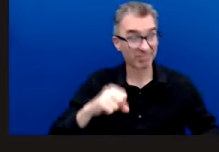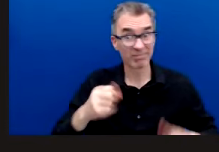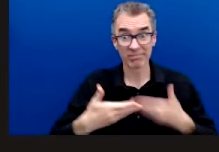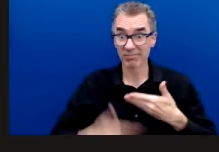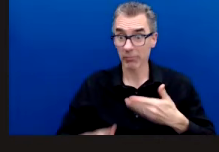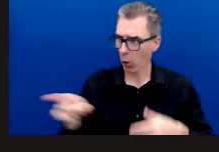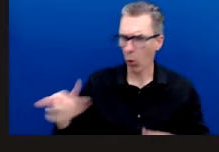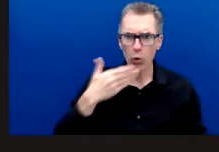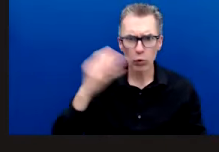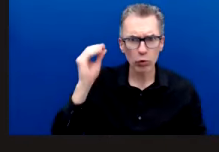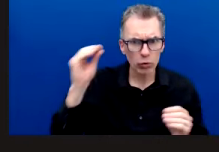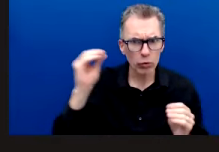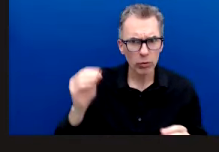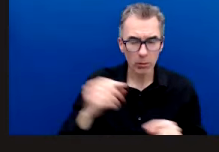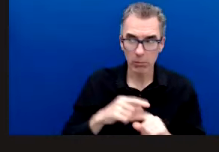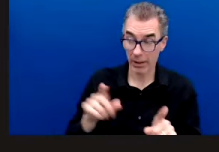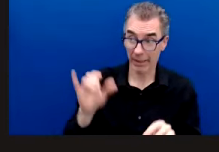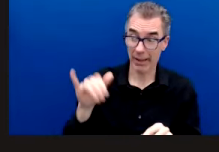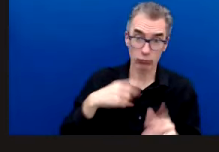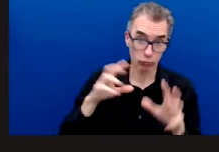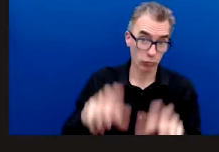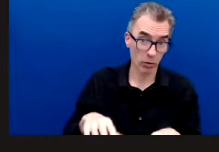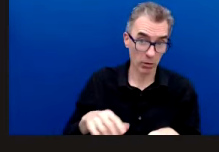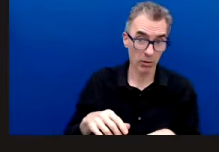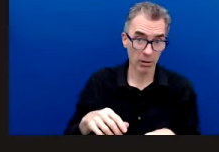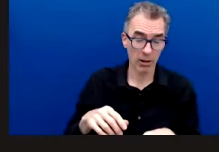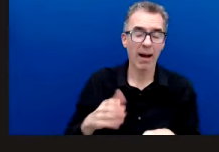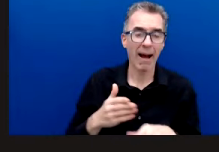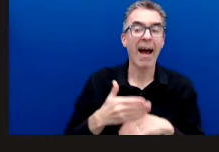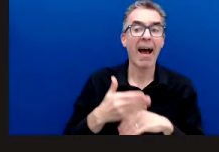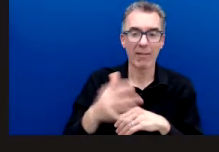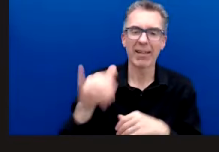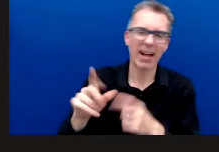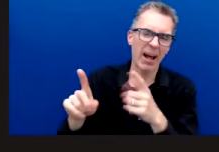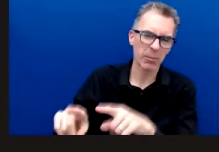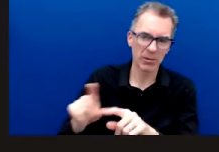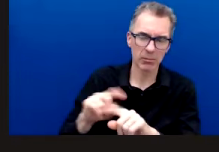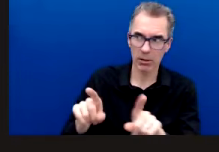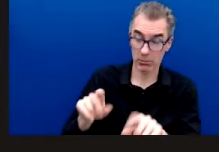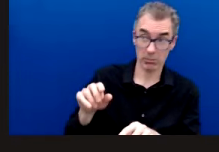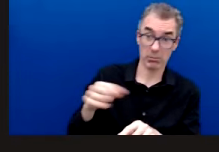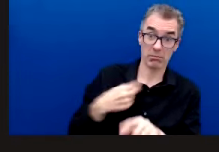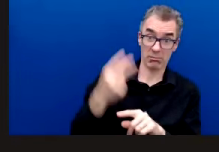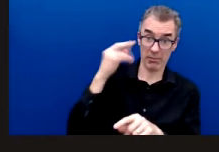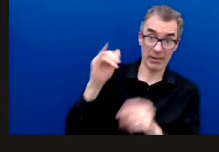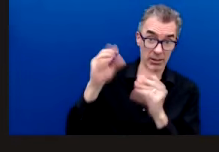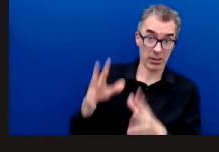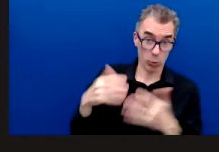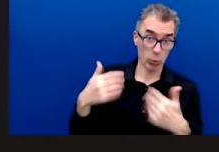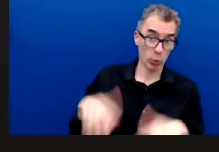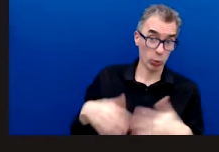very good teacher, but that one really shocked me. It was after I'd had him a few years, but it was quite a shock.